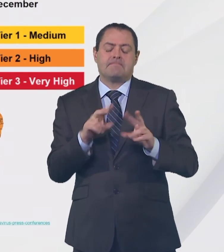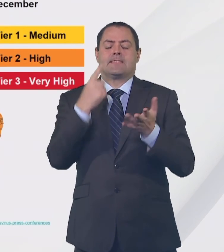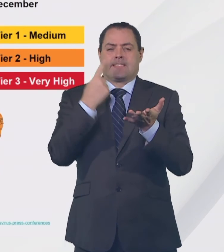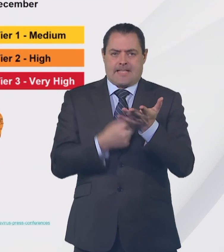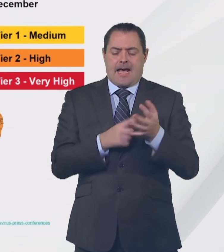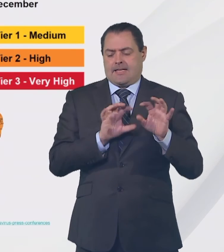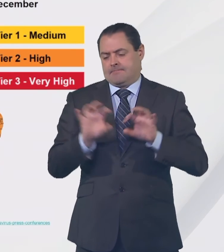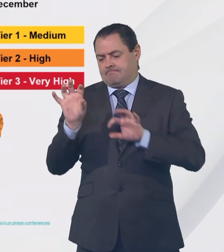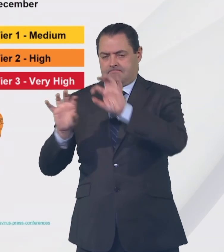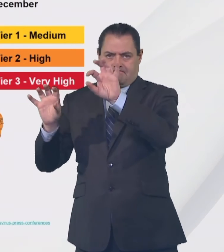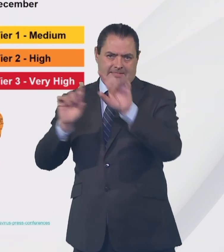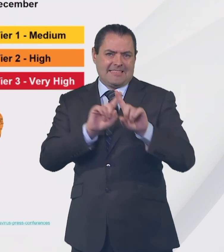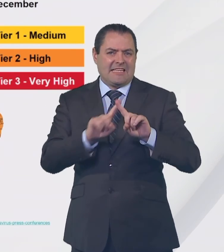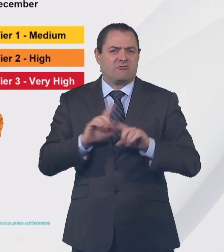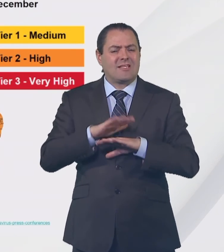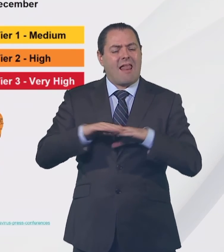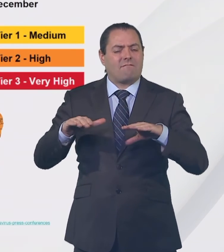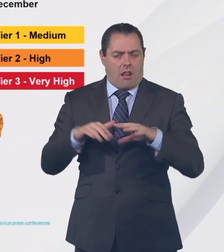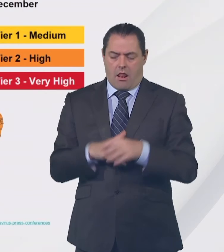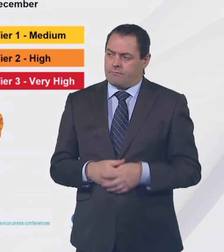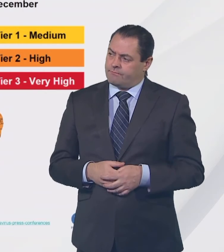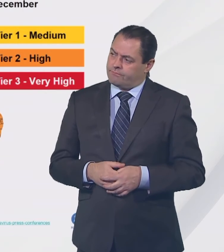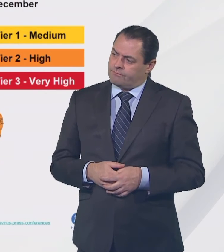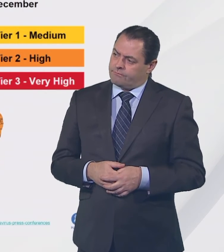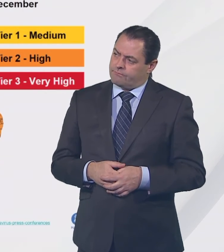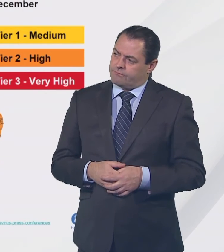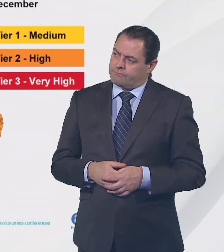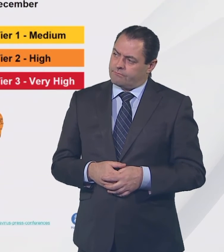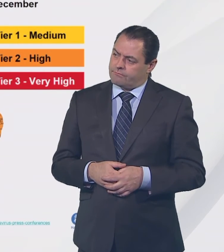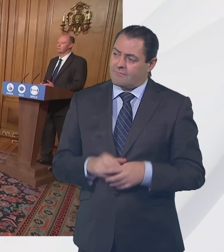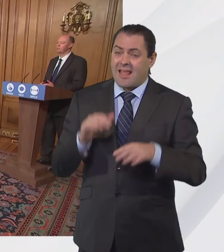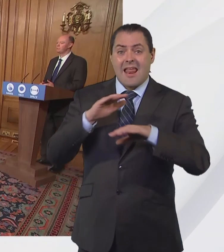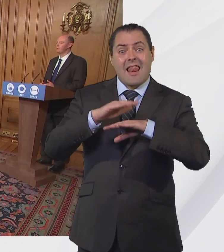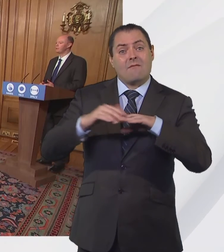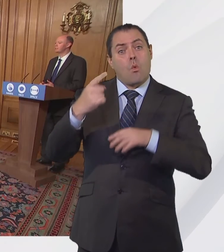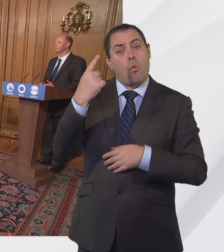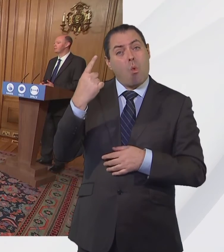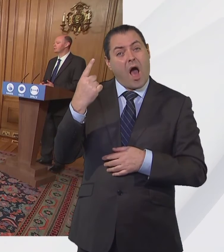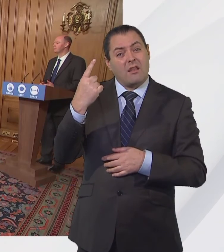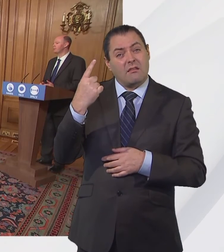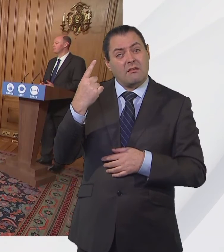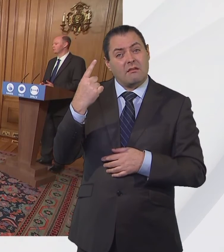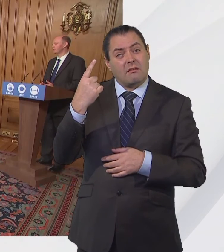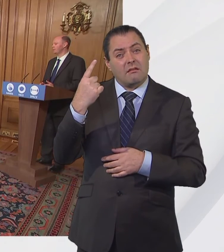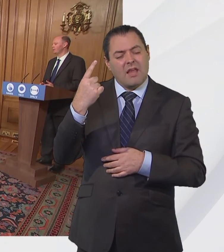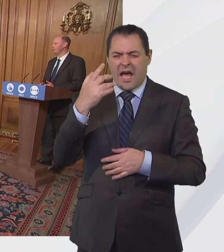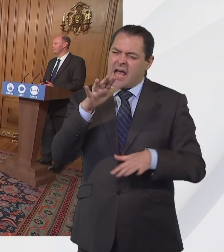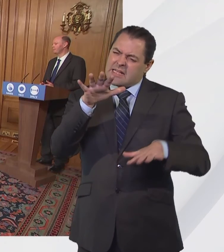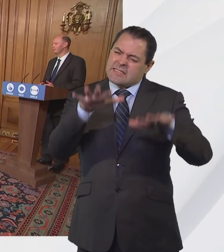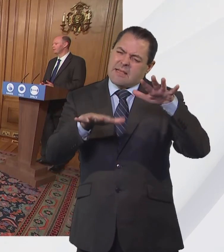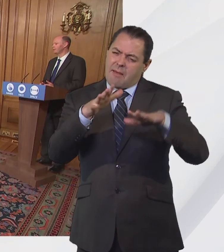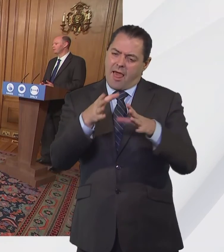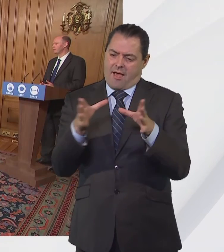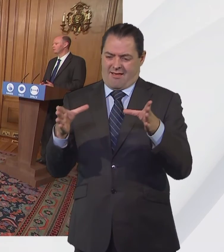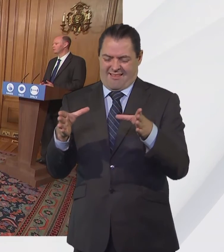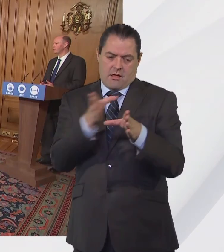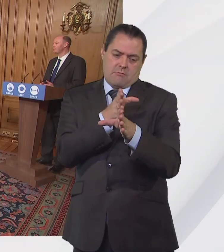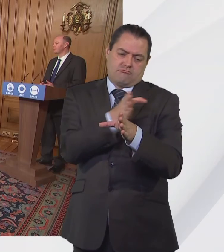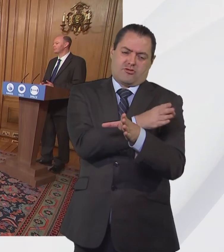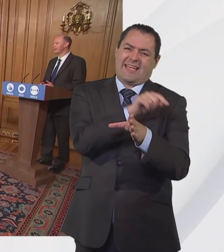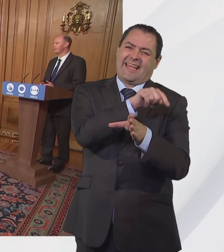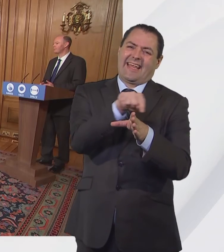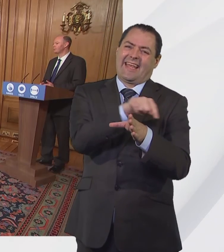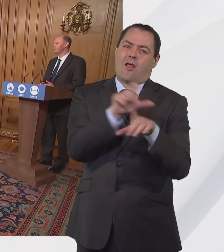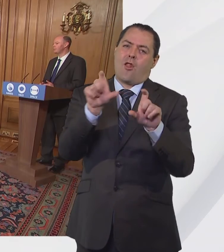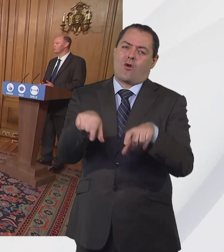the point that Patrick made at the beginning, Tier 1, which is very similar to the previous Tier 1,